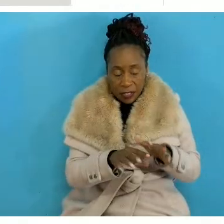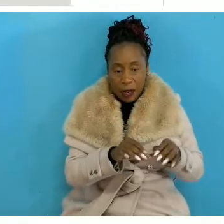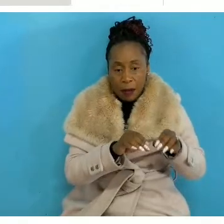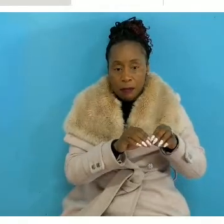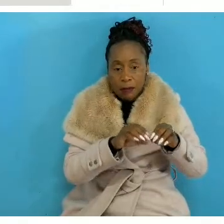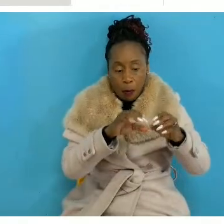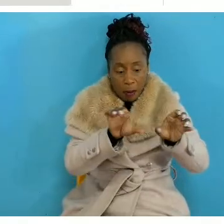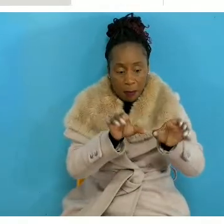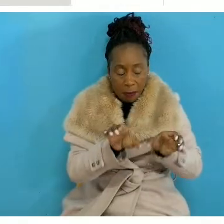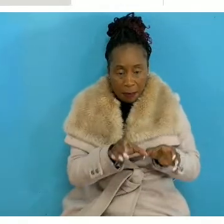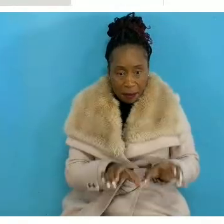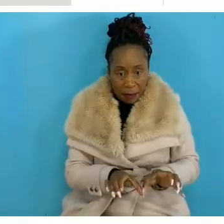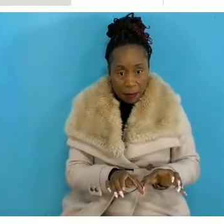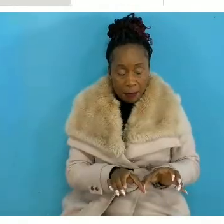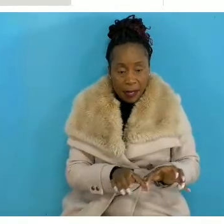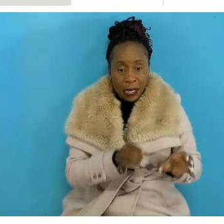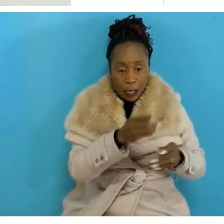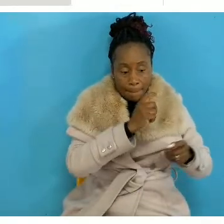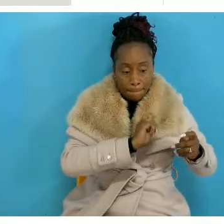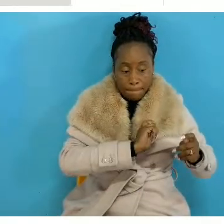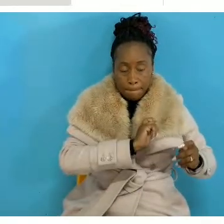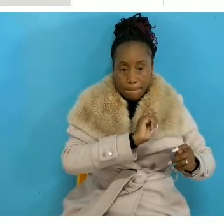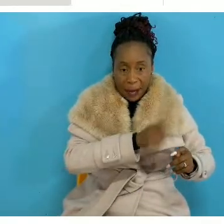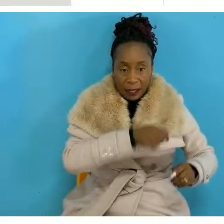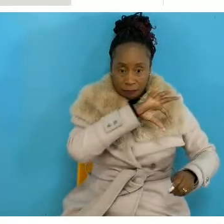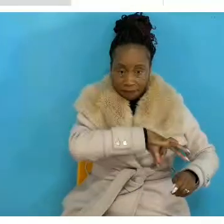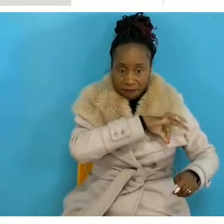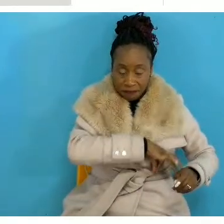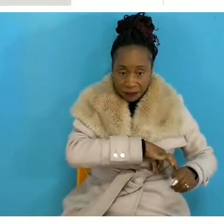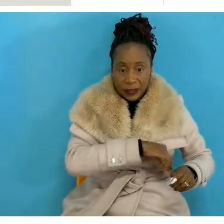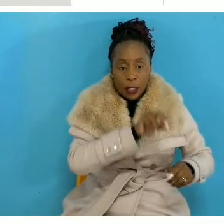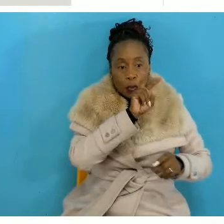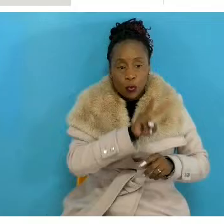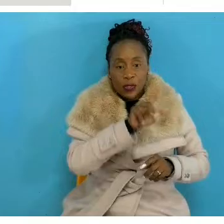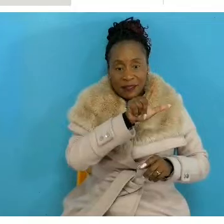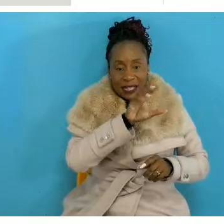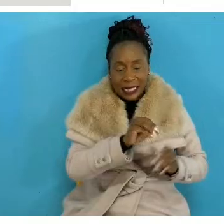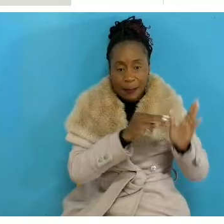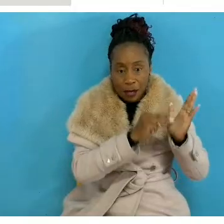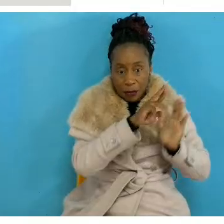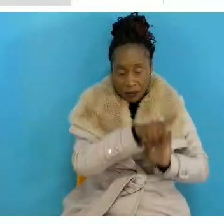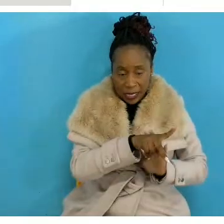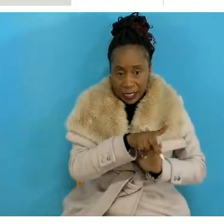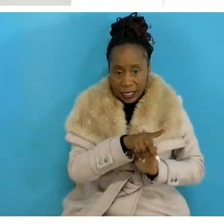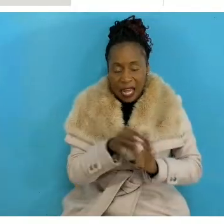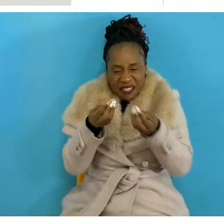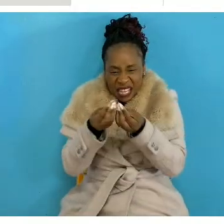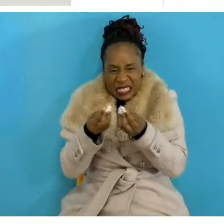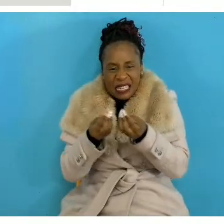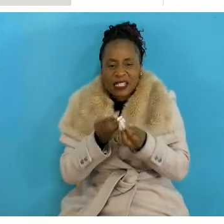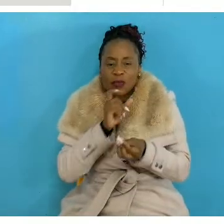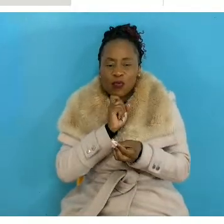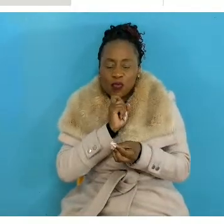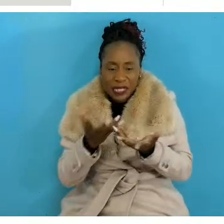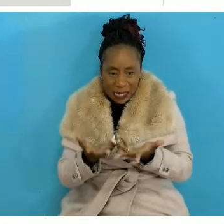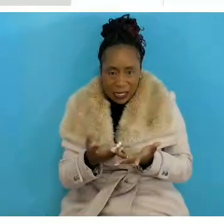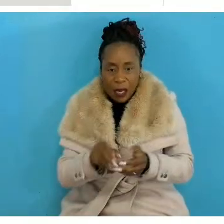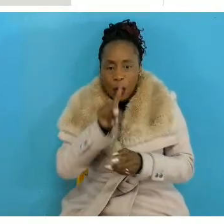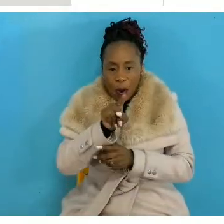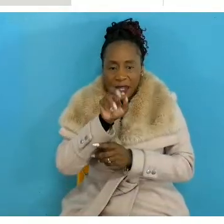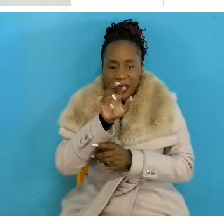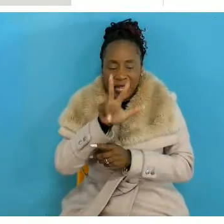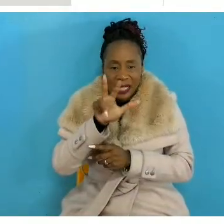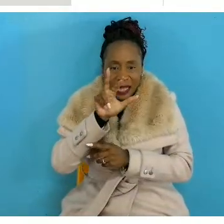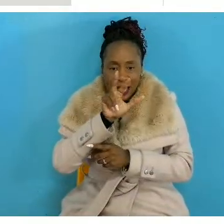being compensation of employees at 270 million, goods and services 183 million,